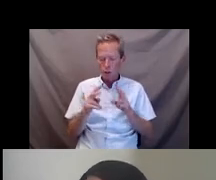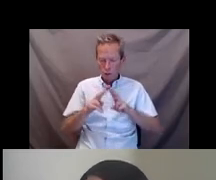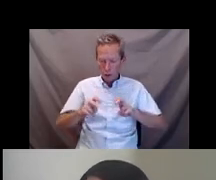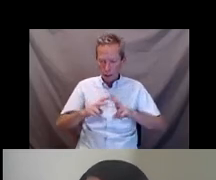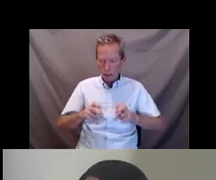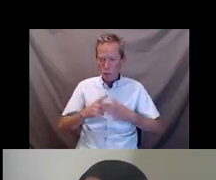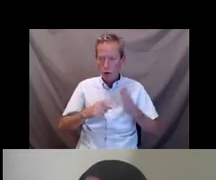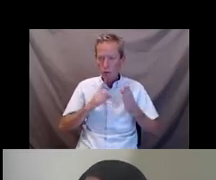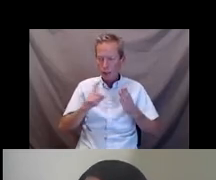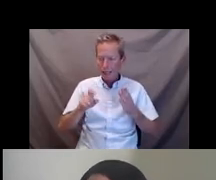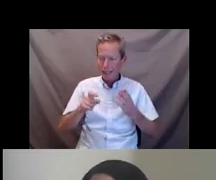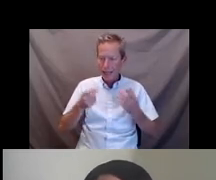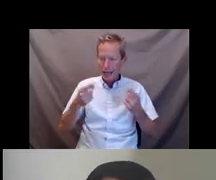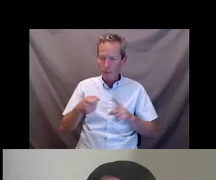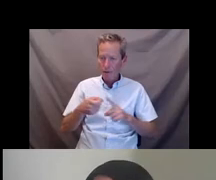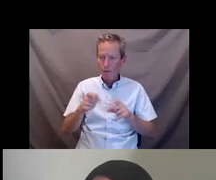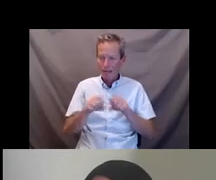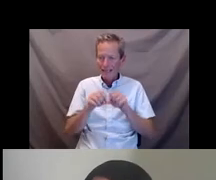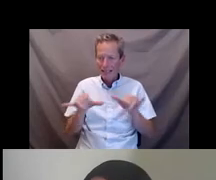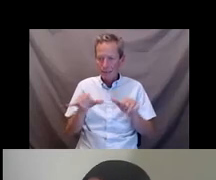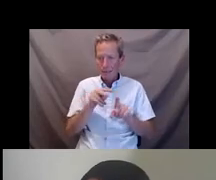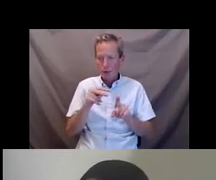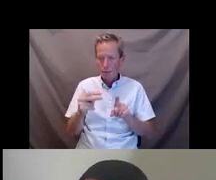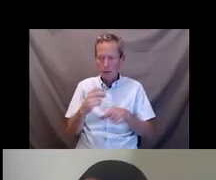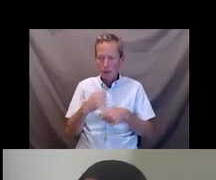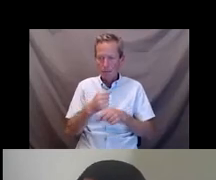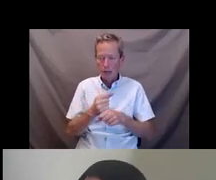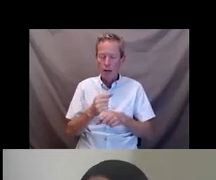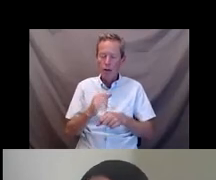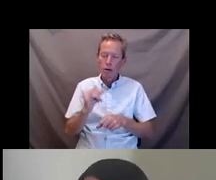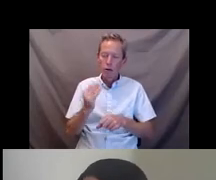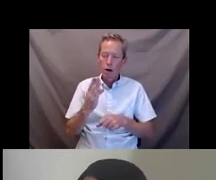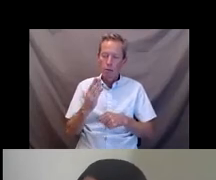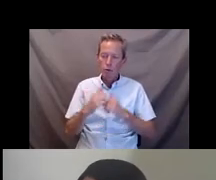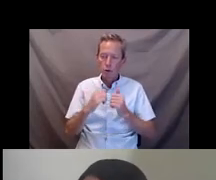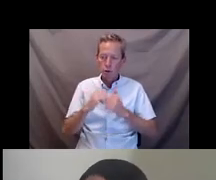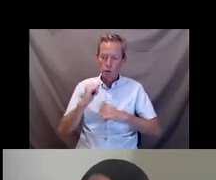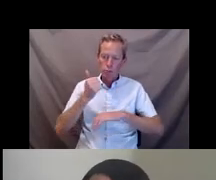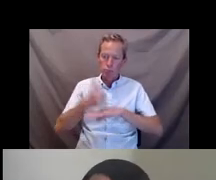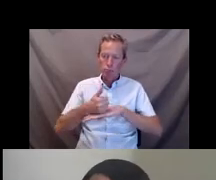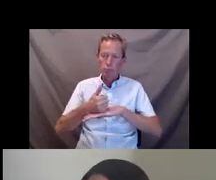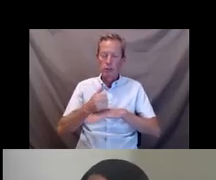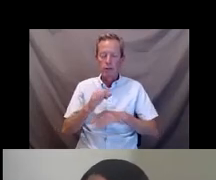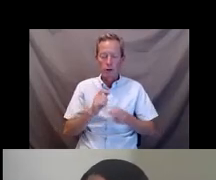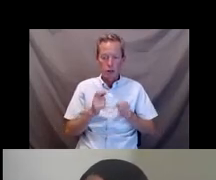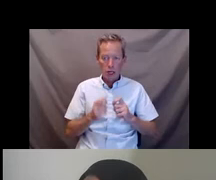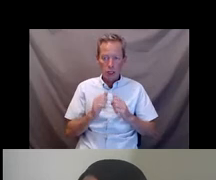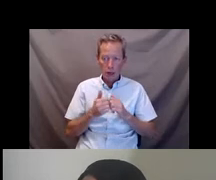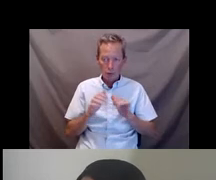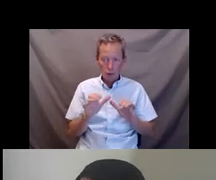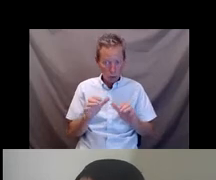happen from a systems perspective to put our job structure into place. So if we're changing the way we do job